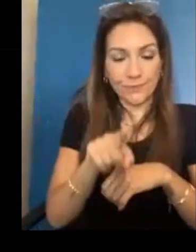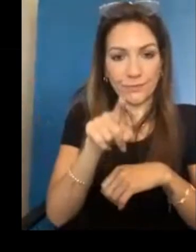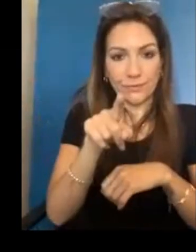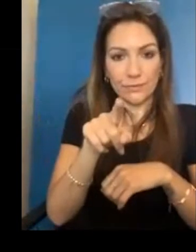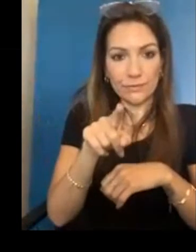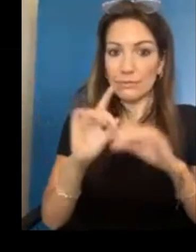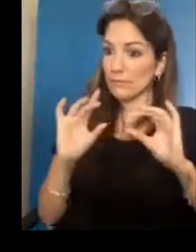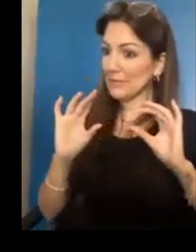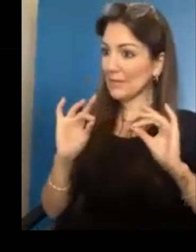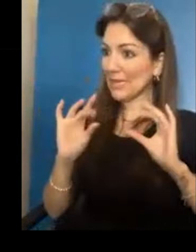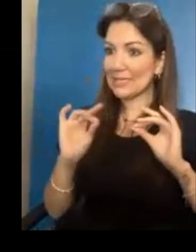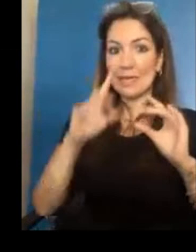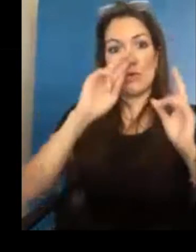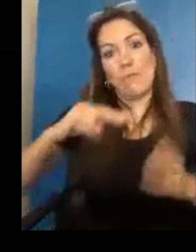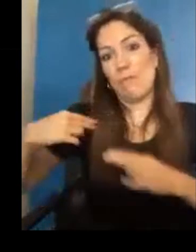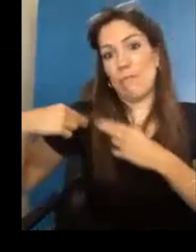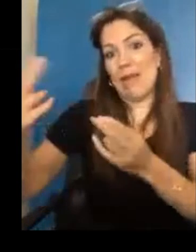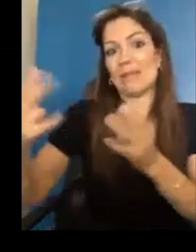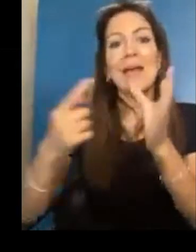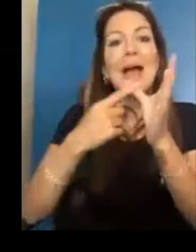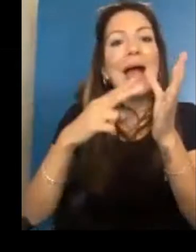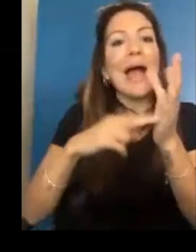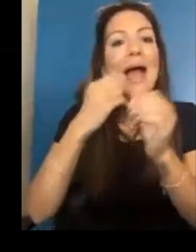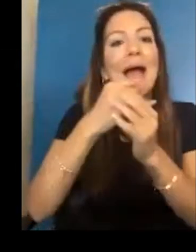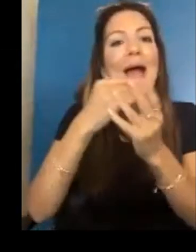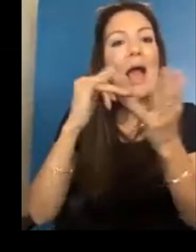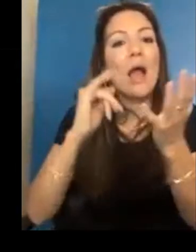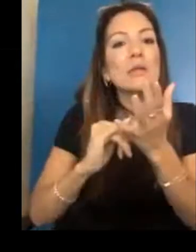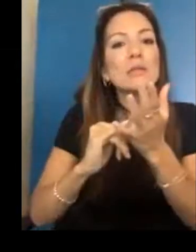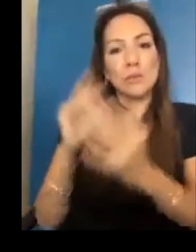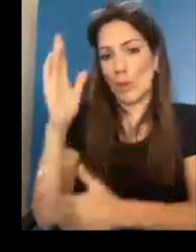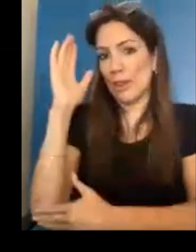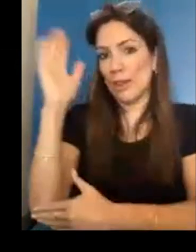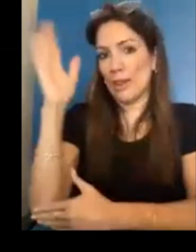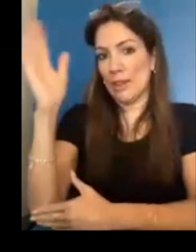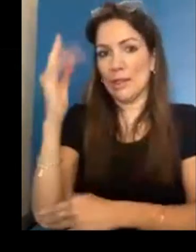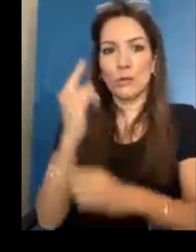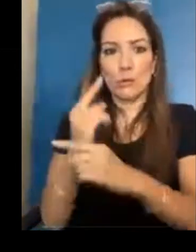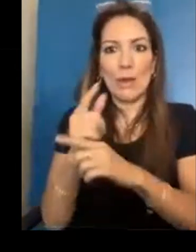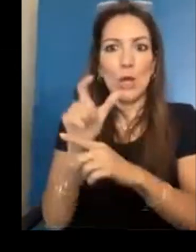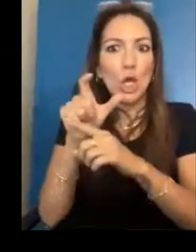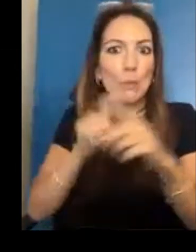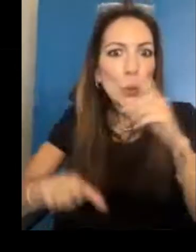And then that's it. So I'll pass you over to Angus now to talk about the news into the community.